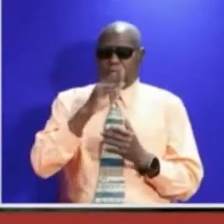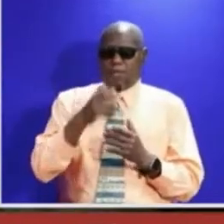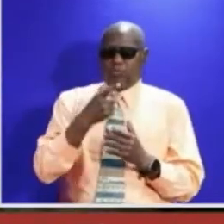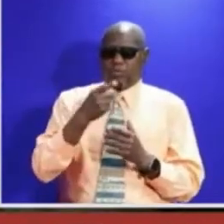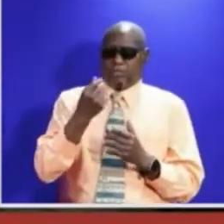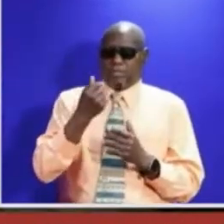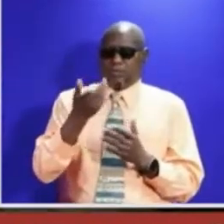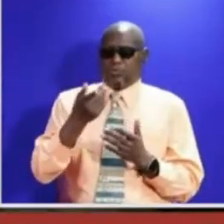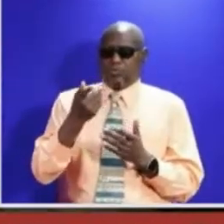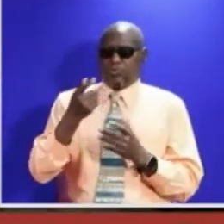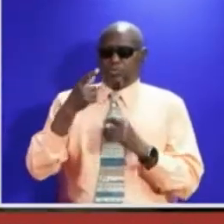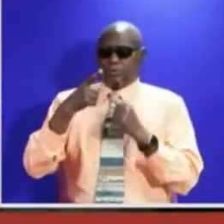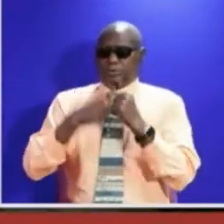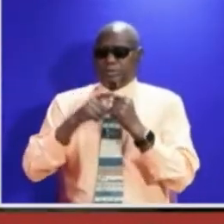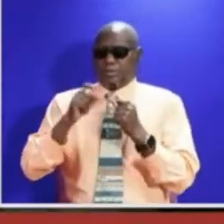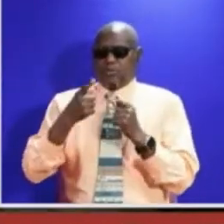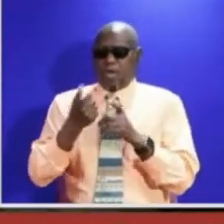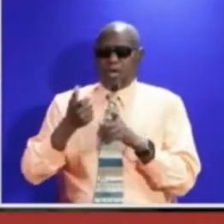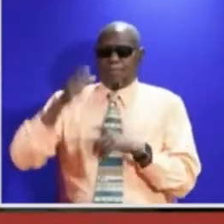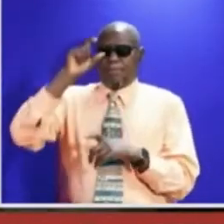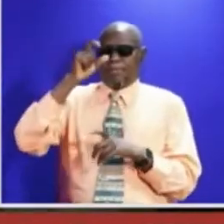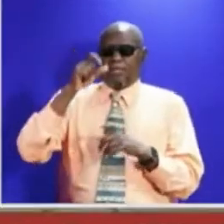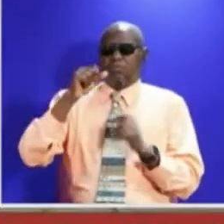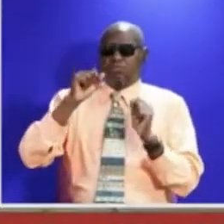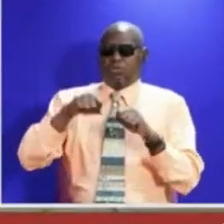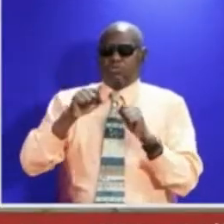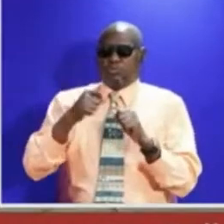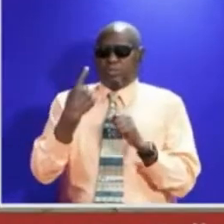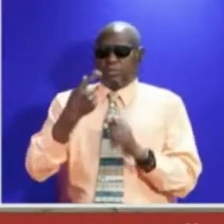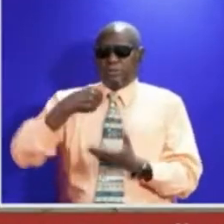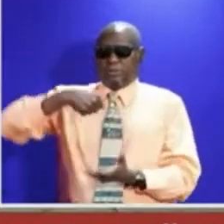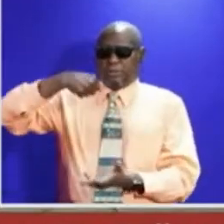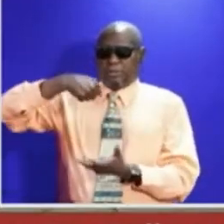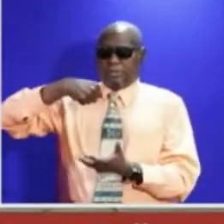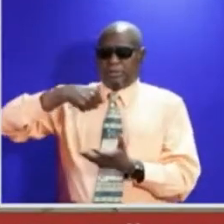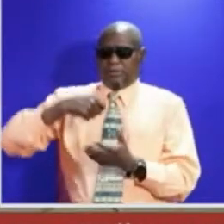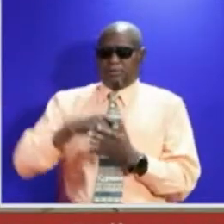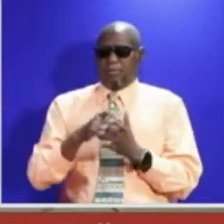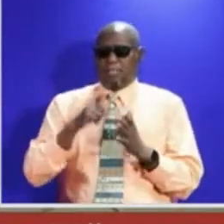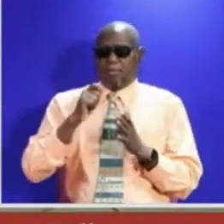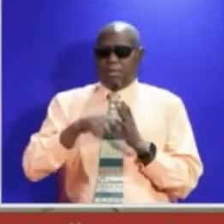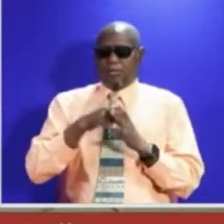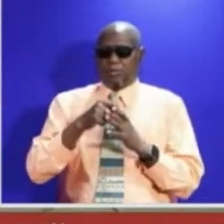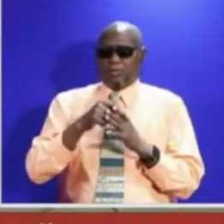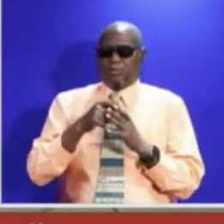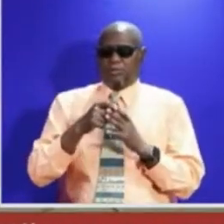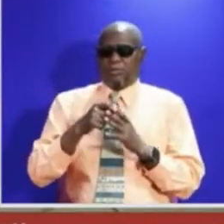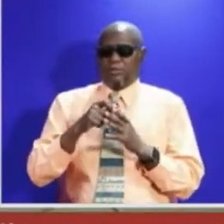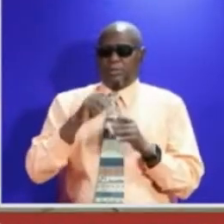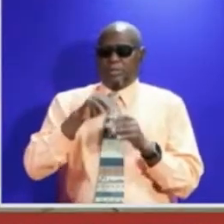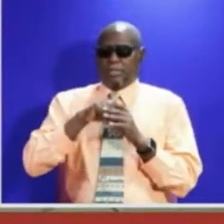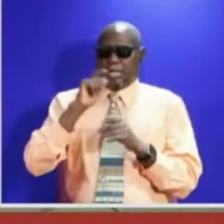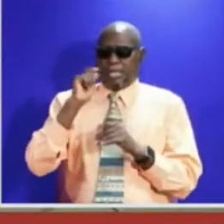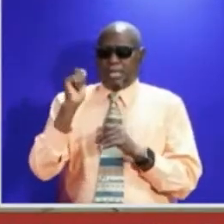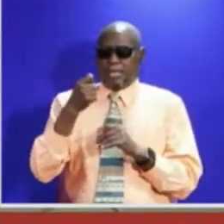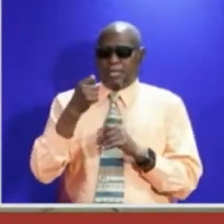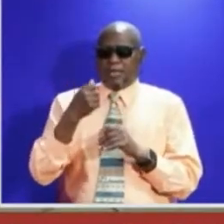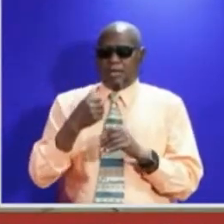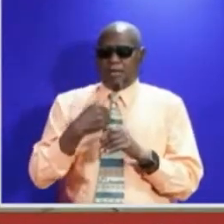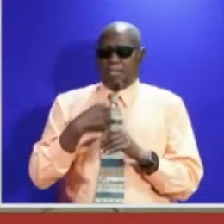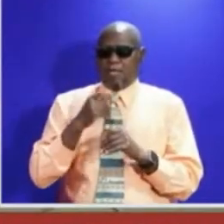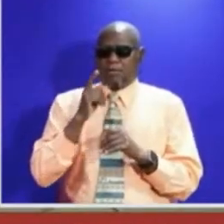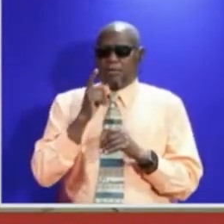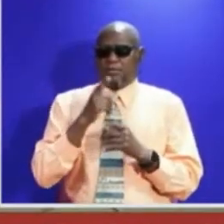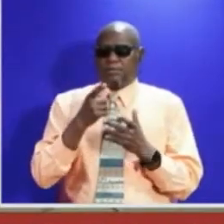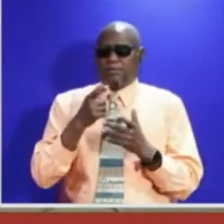today to 6,800 shillings per jerry can. Between a manufacturer in Kenya, wholly produced in Kenya, to a finished good producer